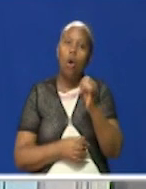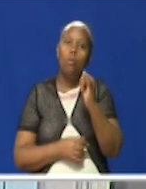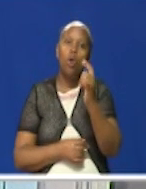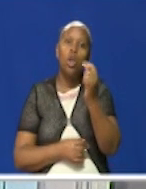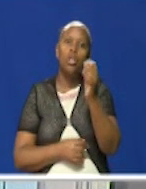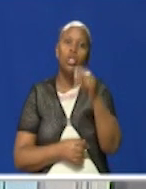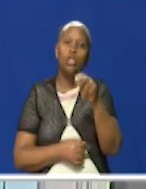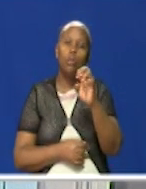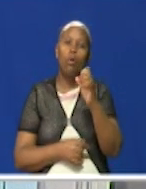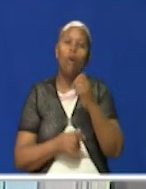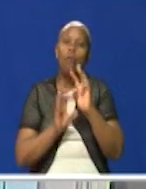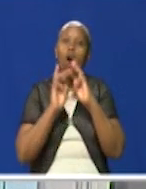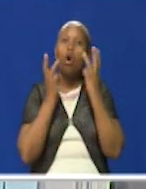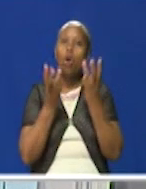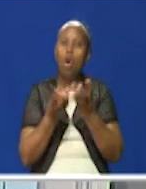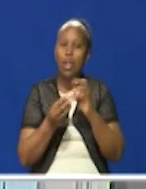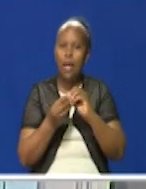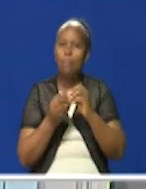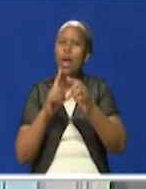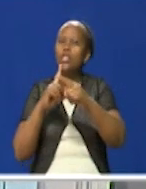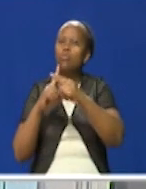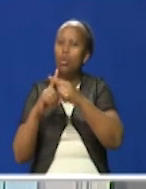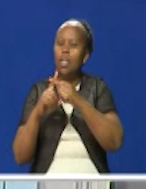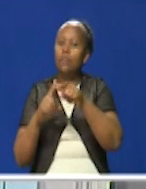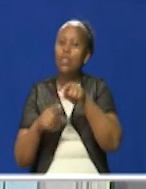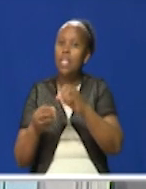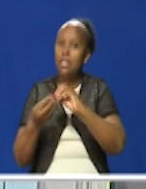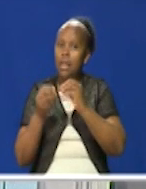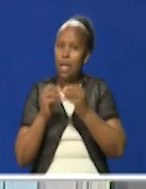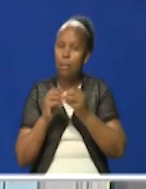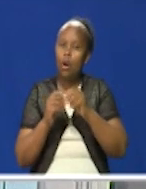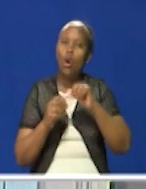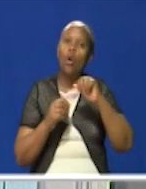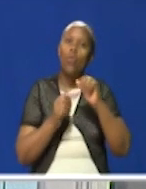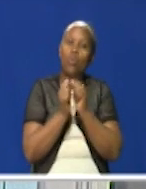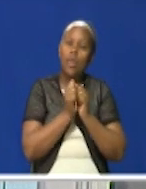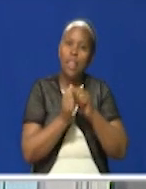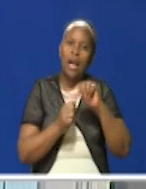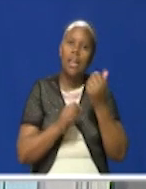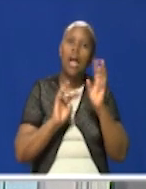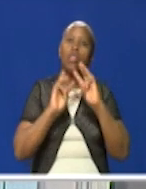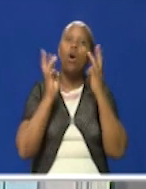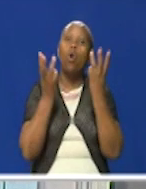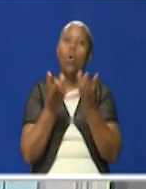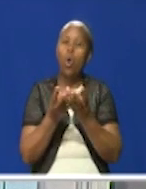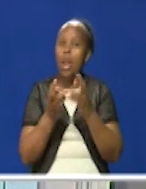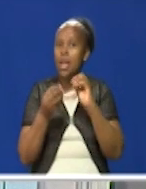number is the product of that number with another whole number.